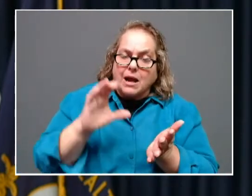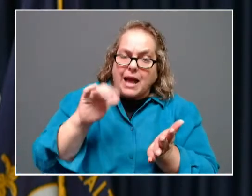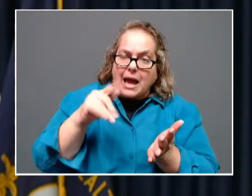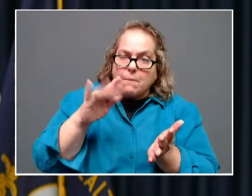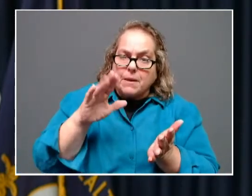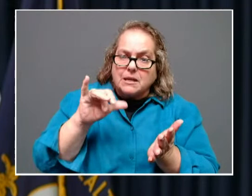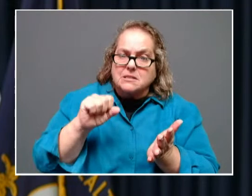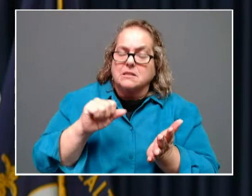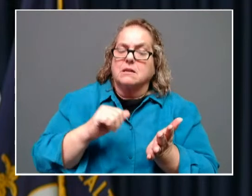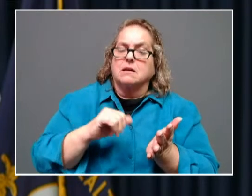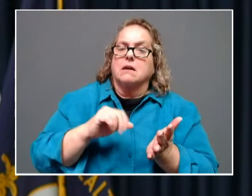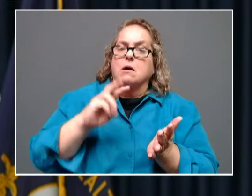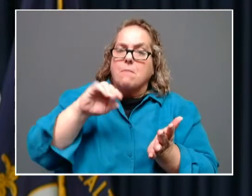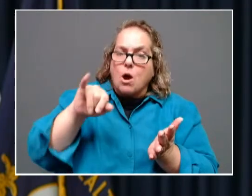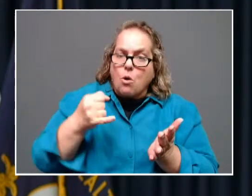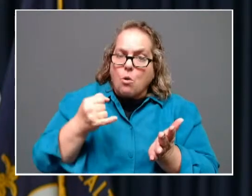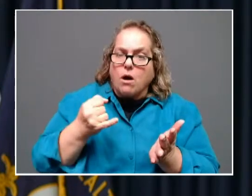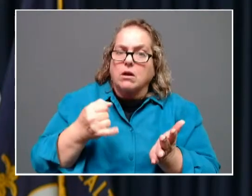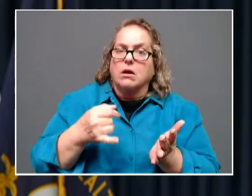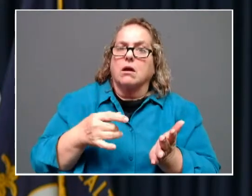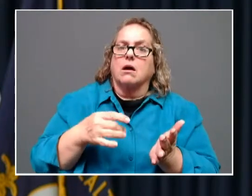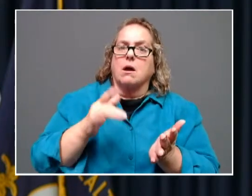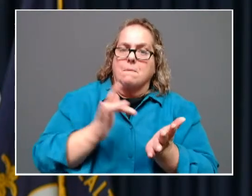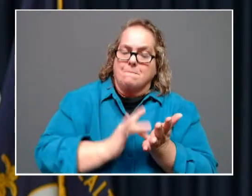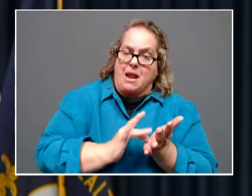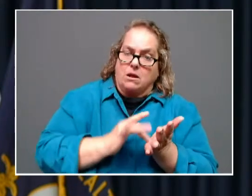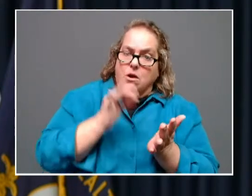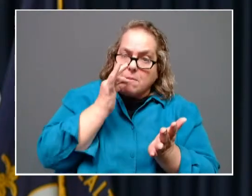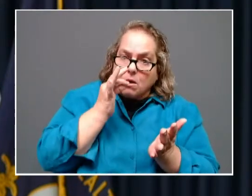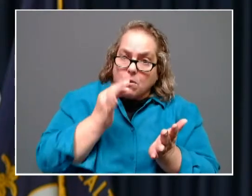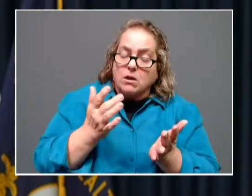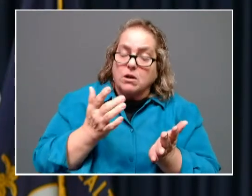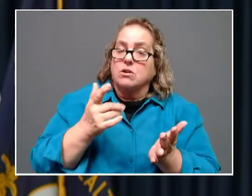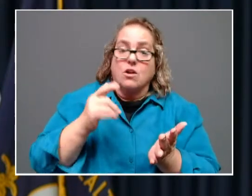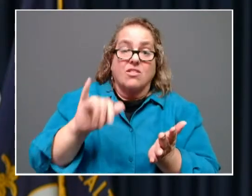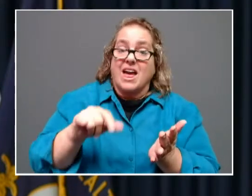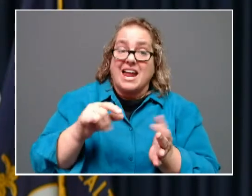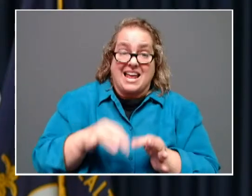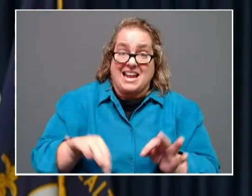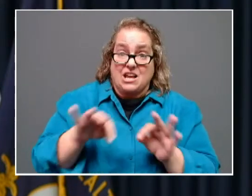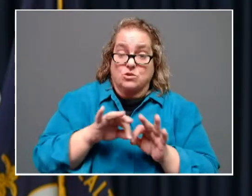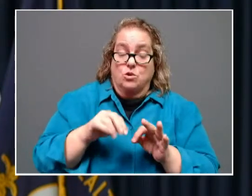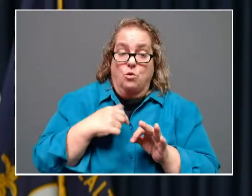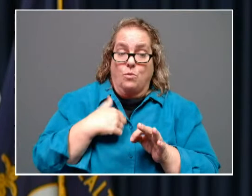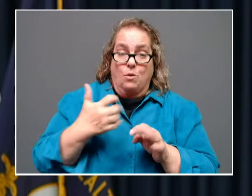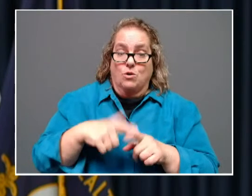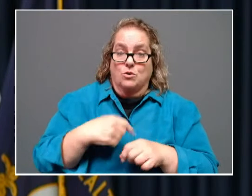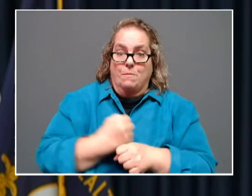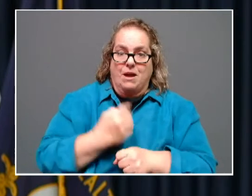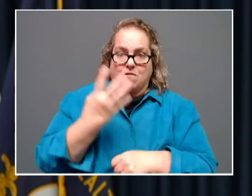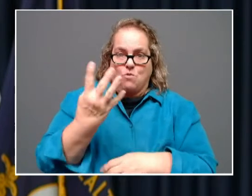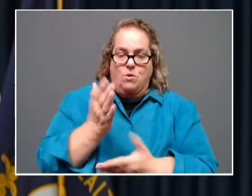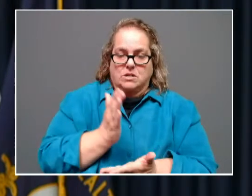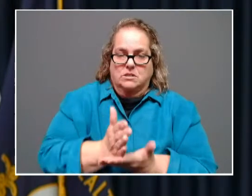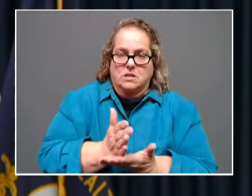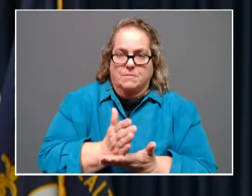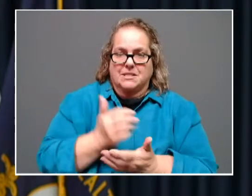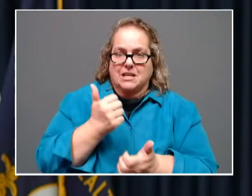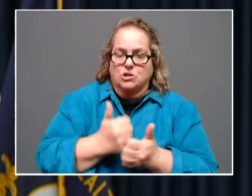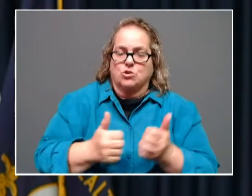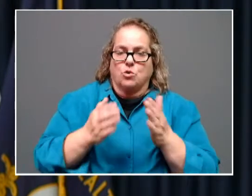group is comprised, but initially we aim at making at least 4 stops. And folks, it is